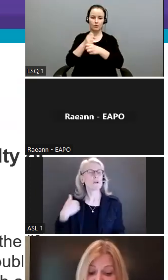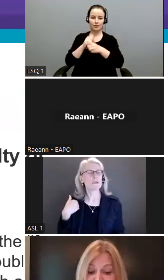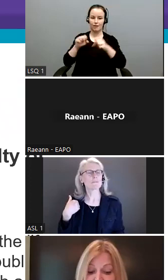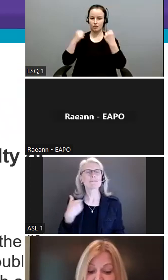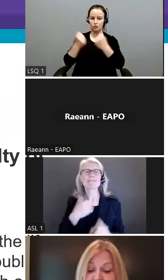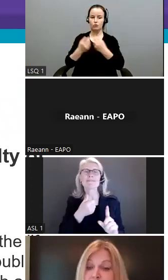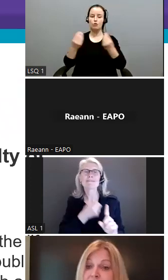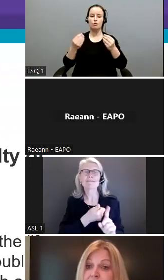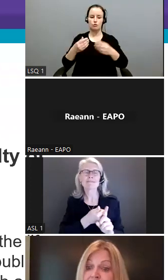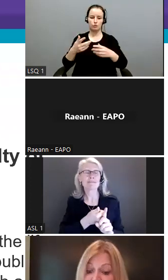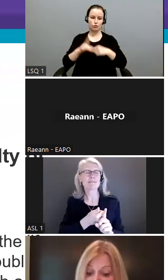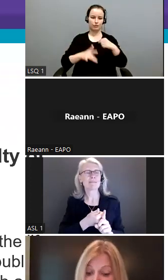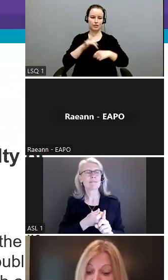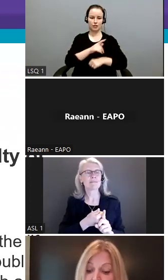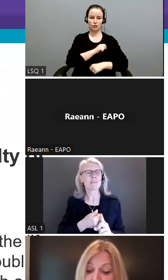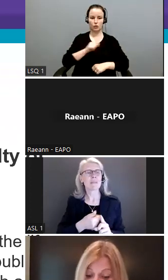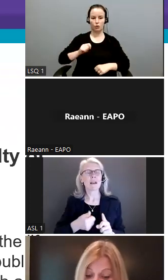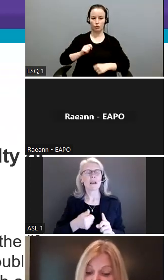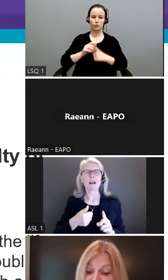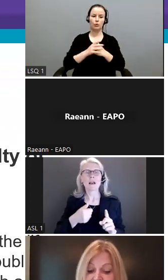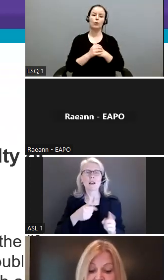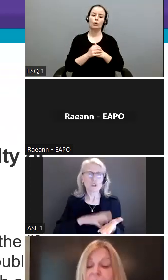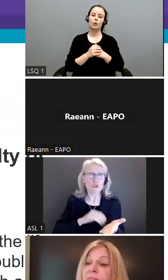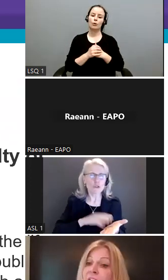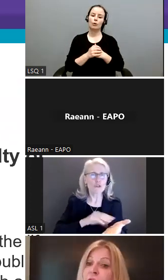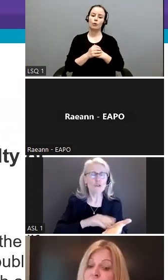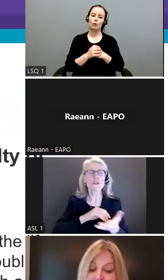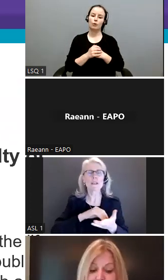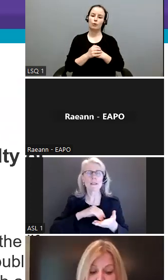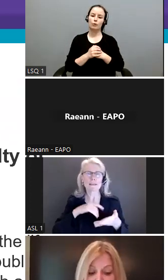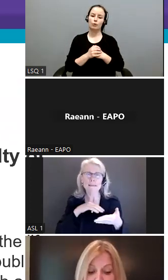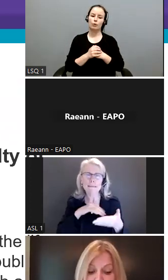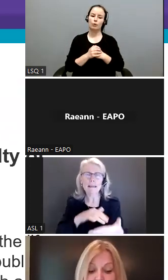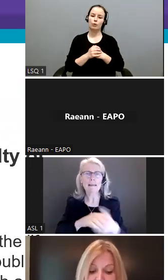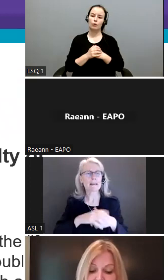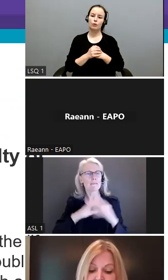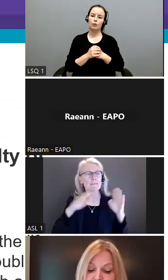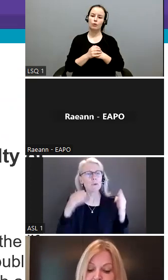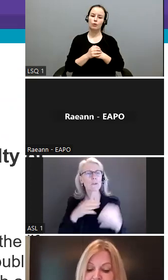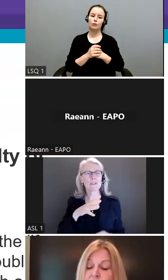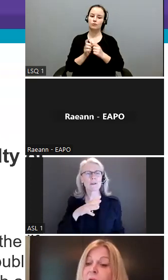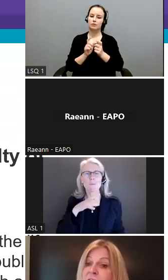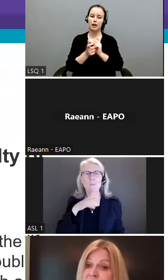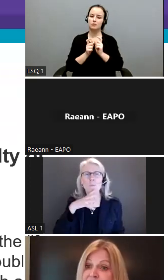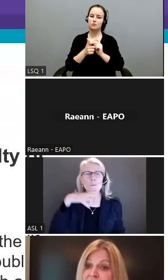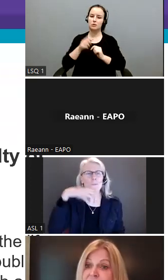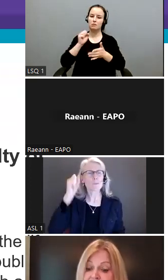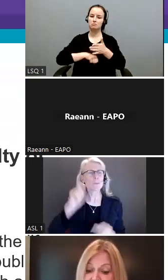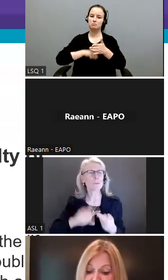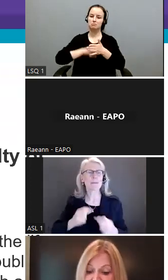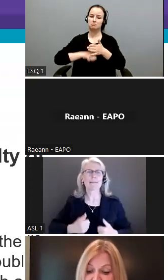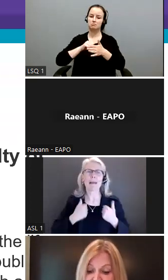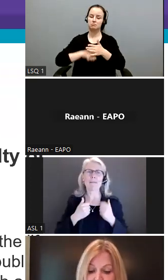Grenier is an interdisciplinary scholar focused on aging and the life course. Her research focuses on understanding